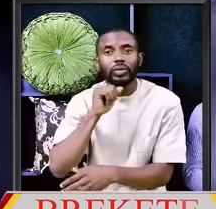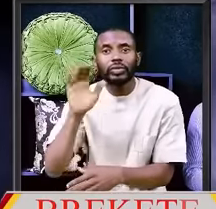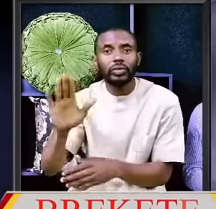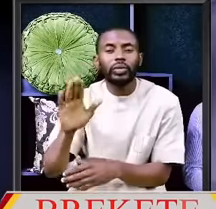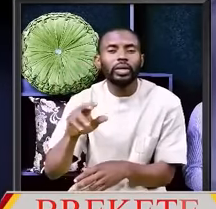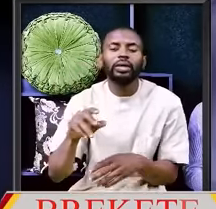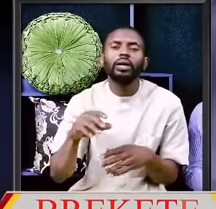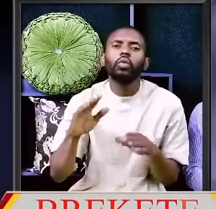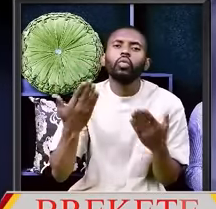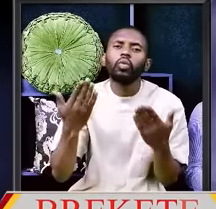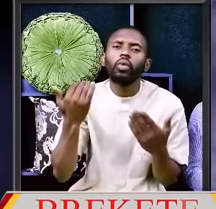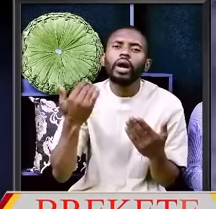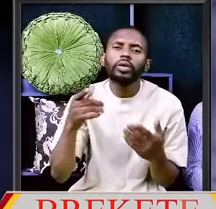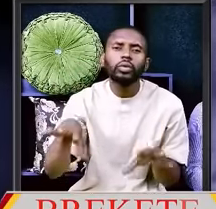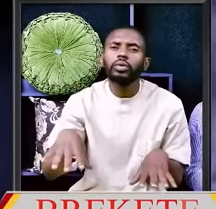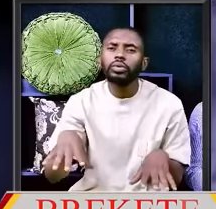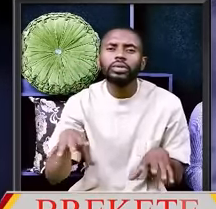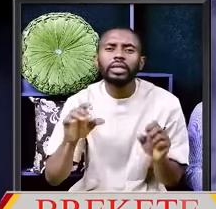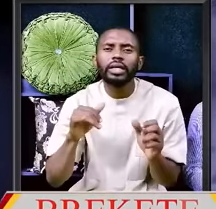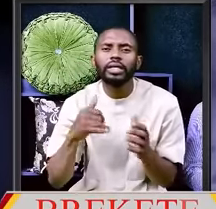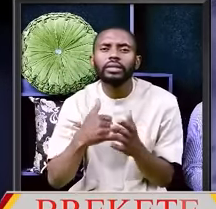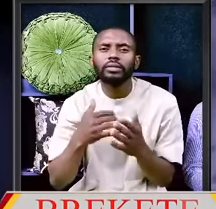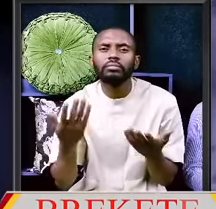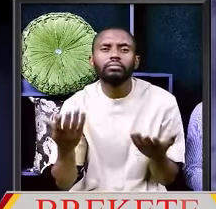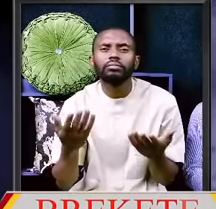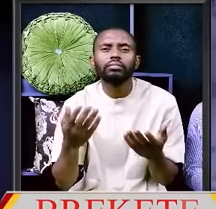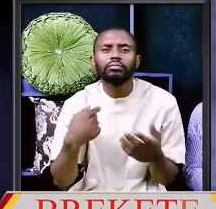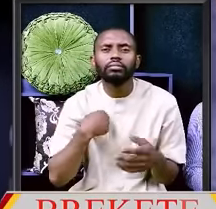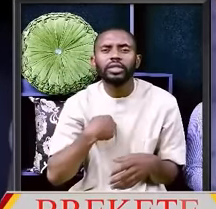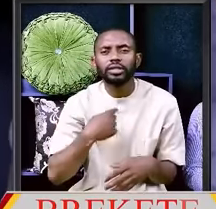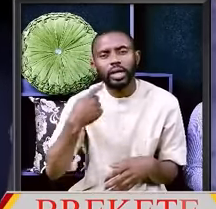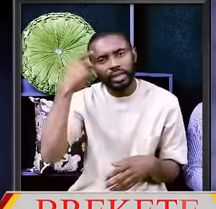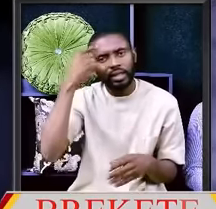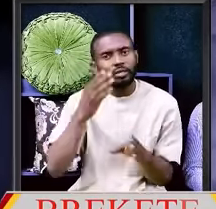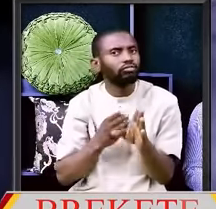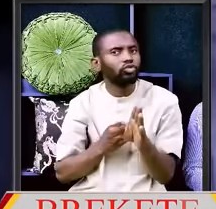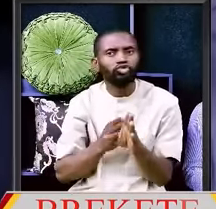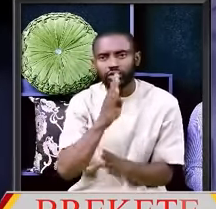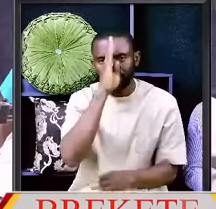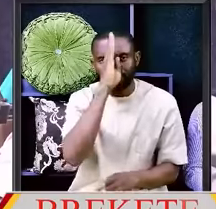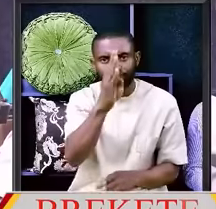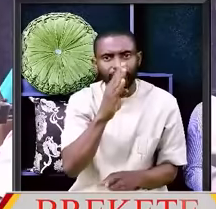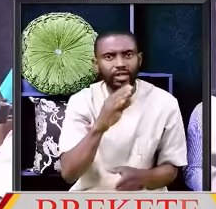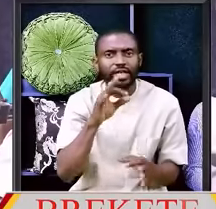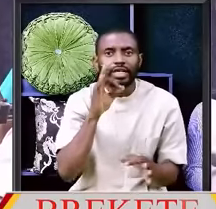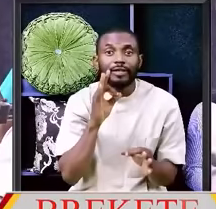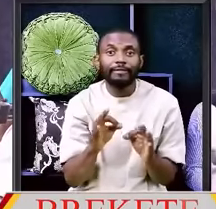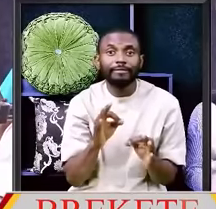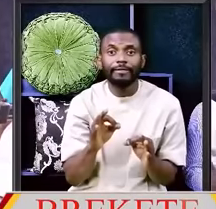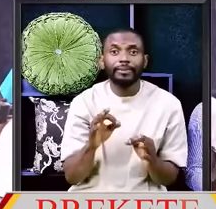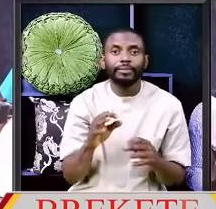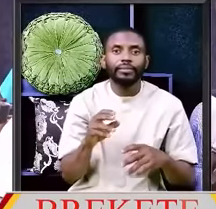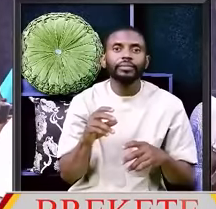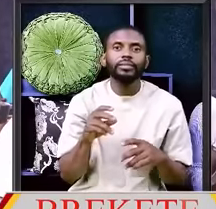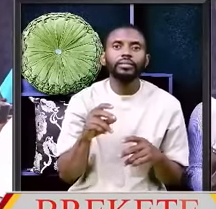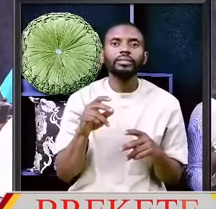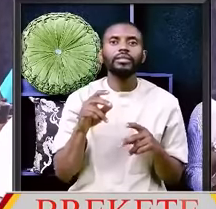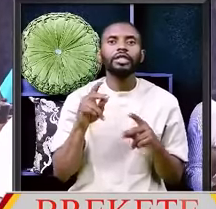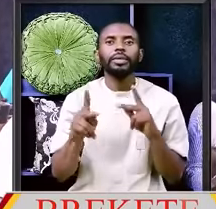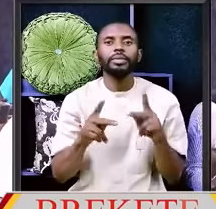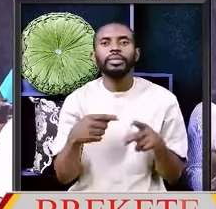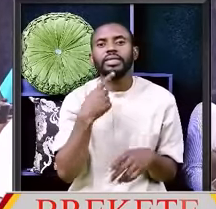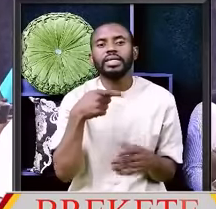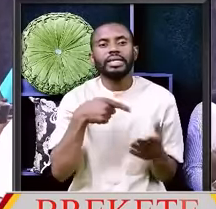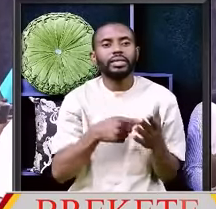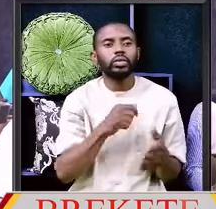straightforward demand. And if anybody won't talk, say that demand know they're right or know they're genuine, me say maybe that person get